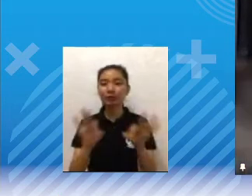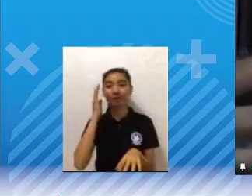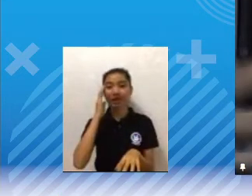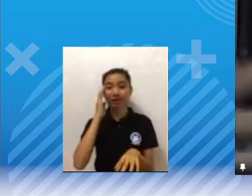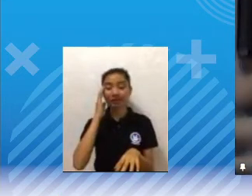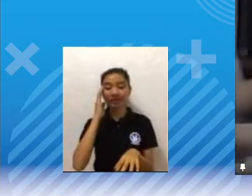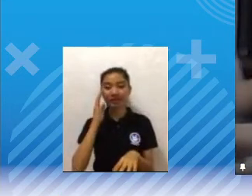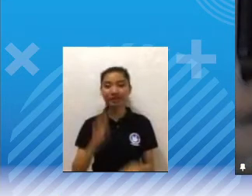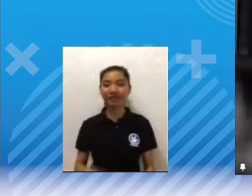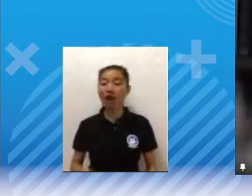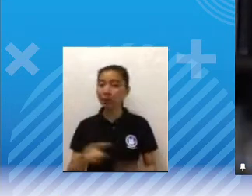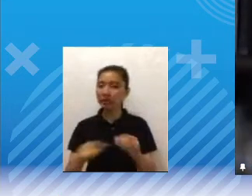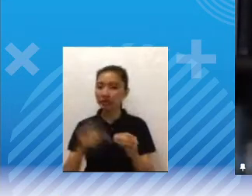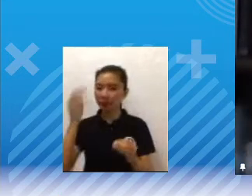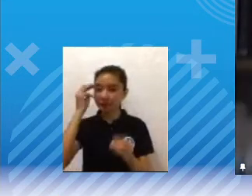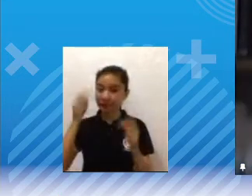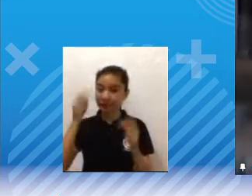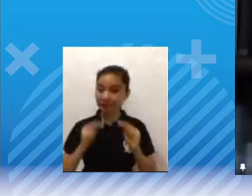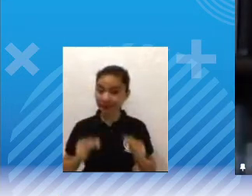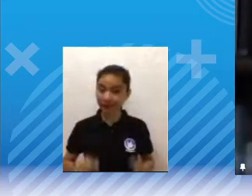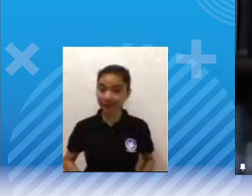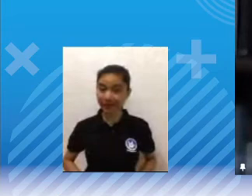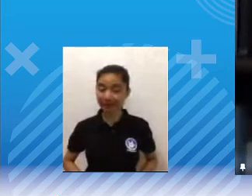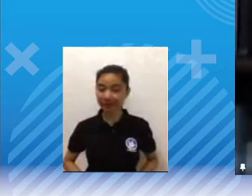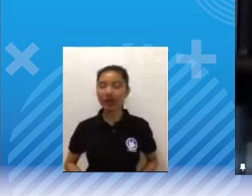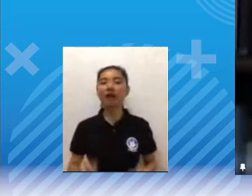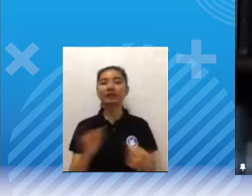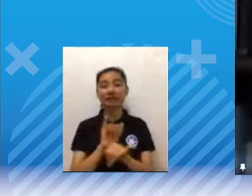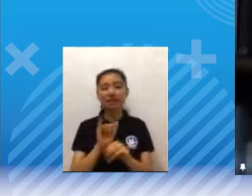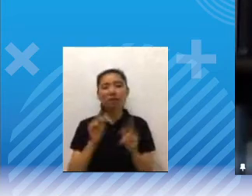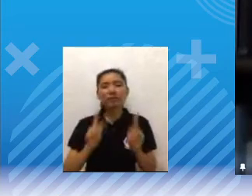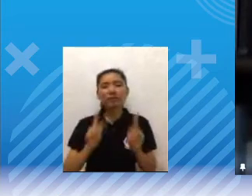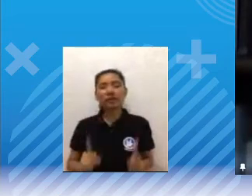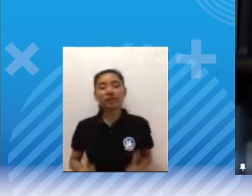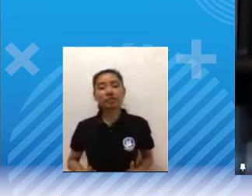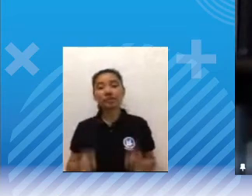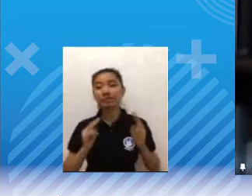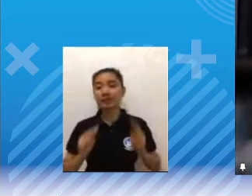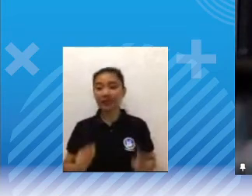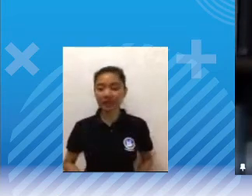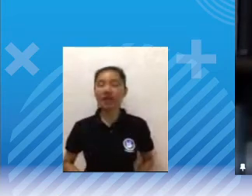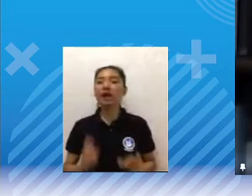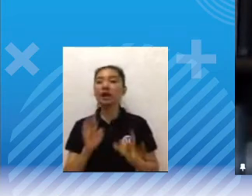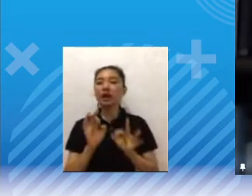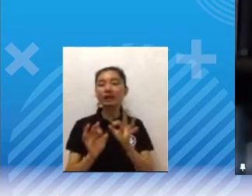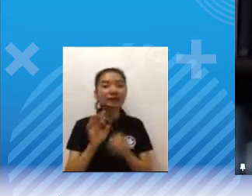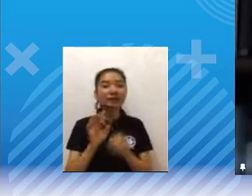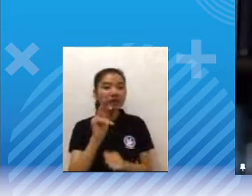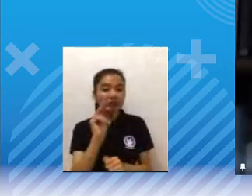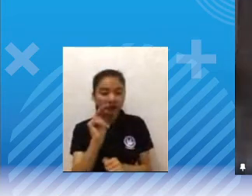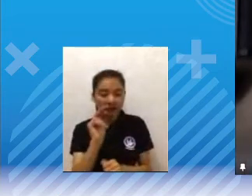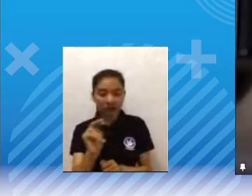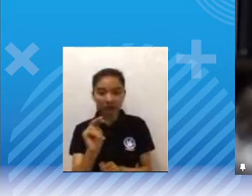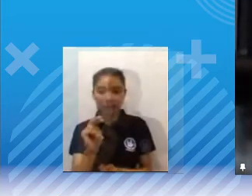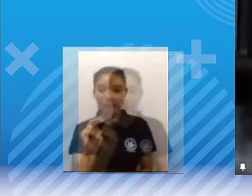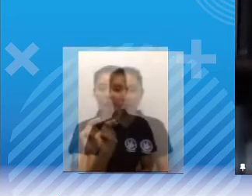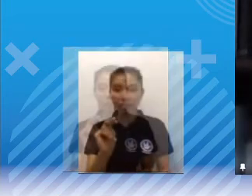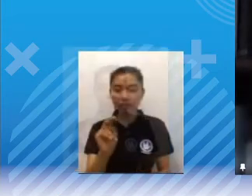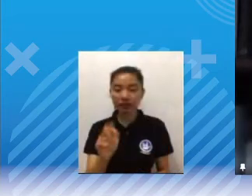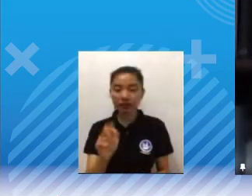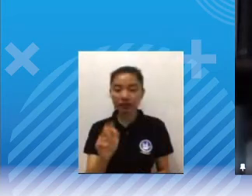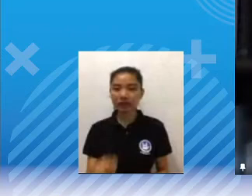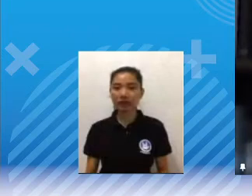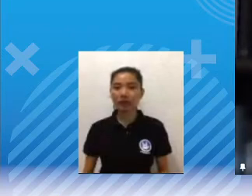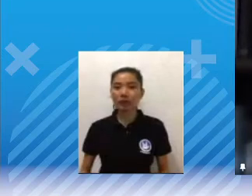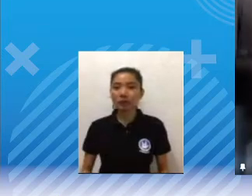hindi kailangan i-exert po natin yung sarili natin ng kaunti in order to improve it. Na parang, kunwari, kung ang utak